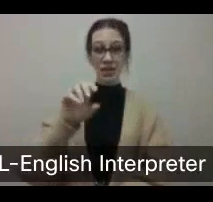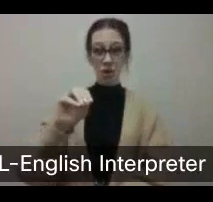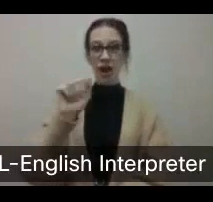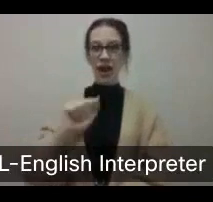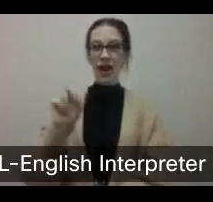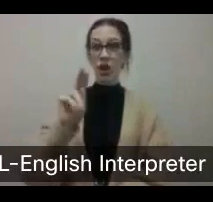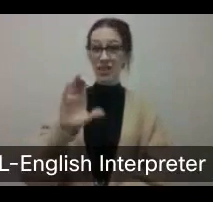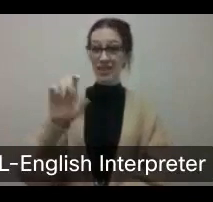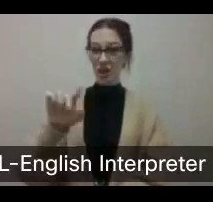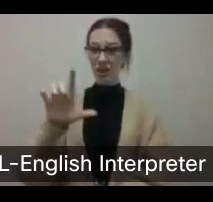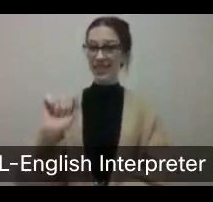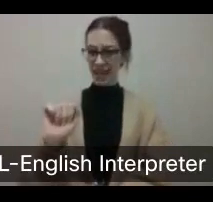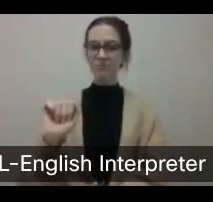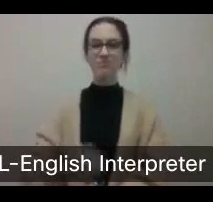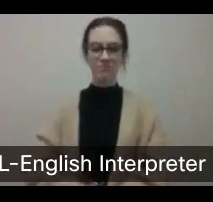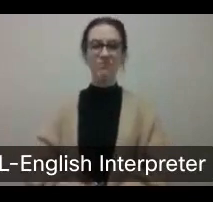sarasso@rrc.ca.